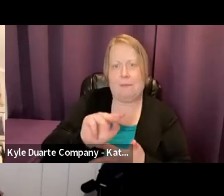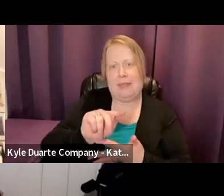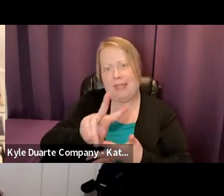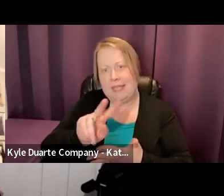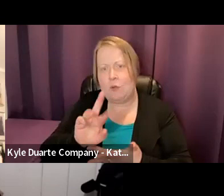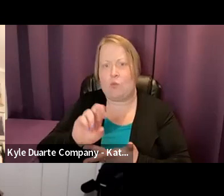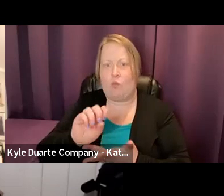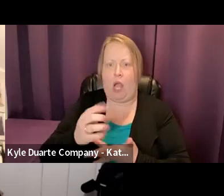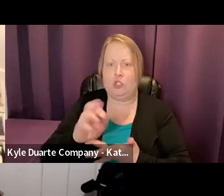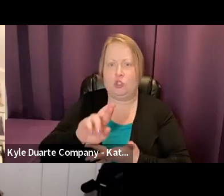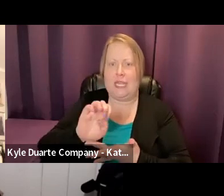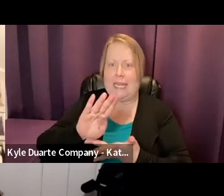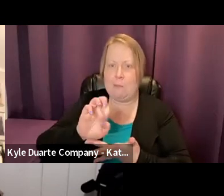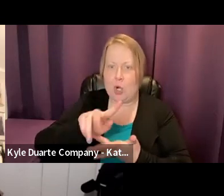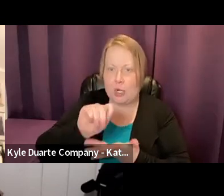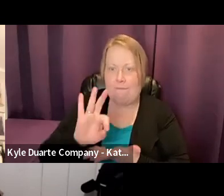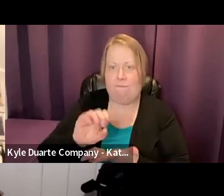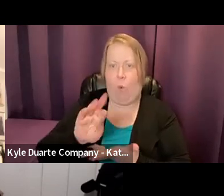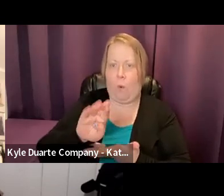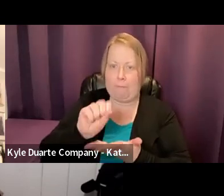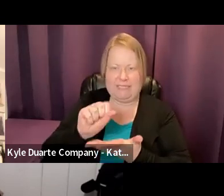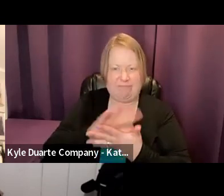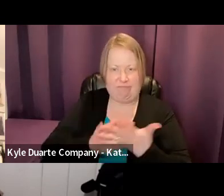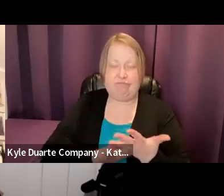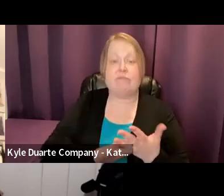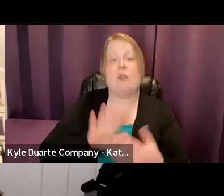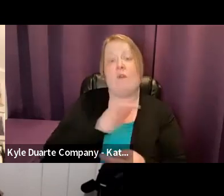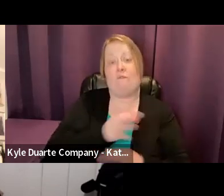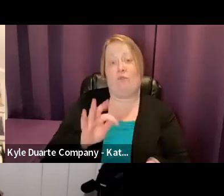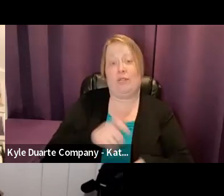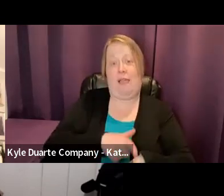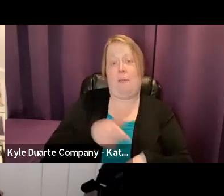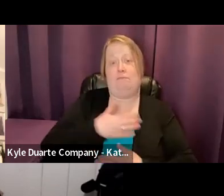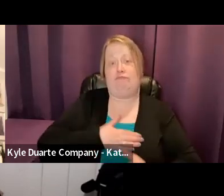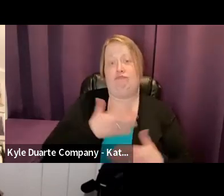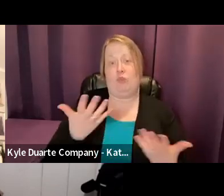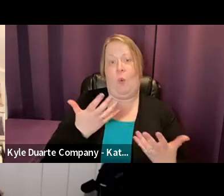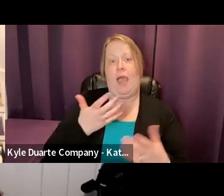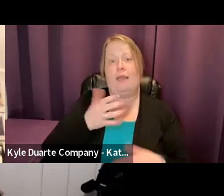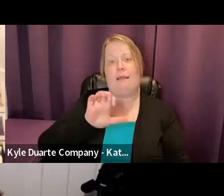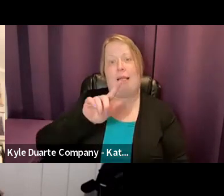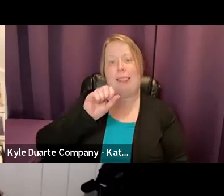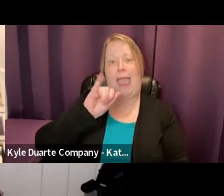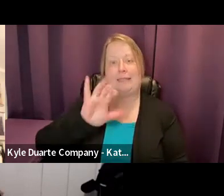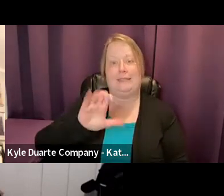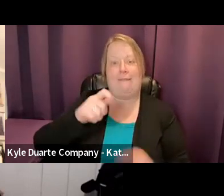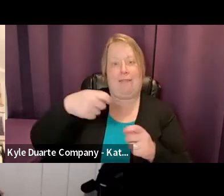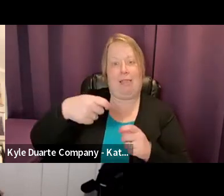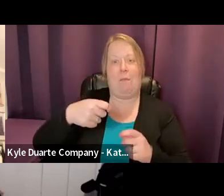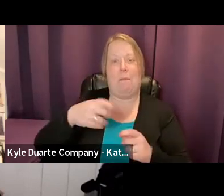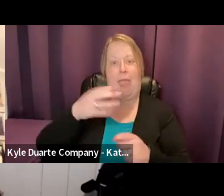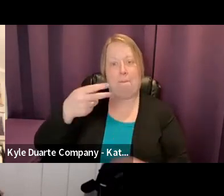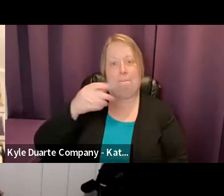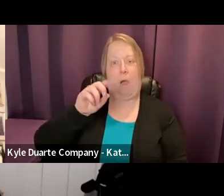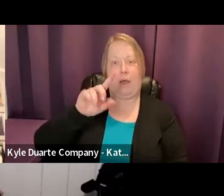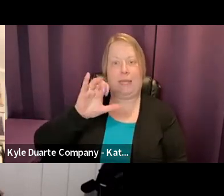free time, she enjoys classic film and podcasting with her friends at Ticklish Business,